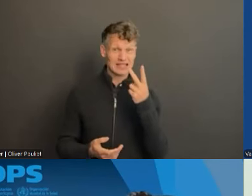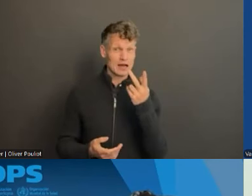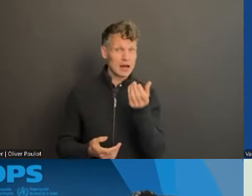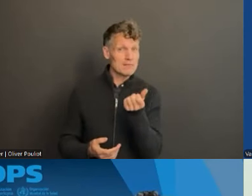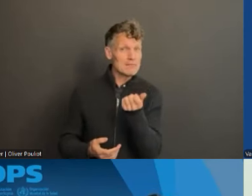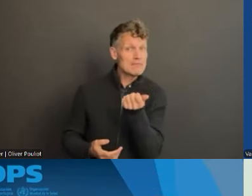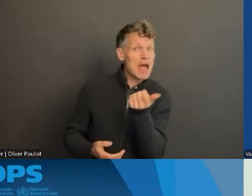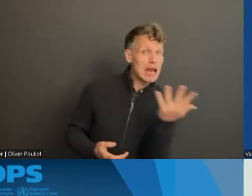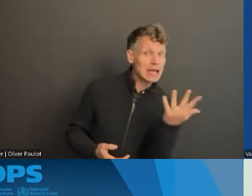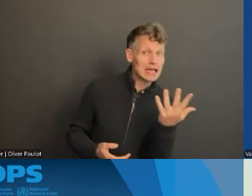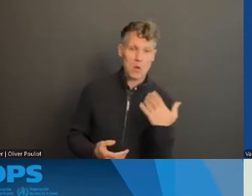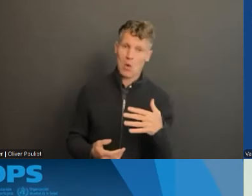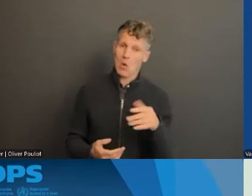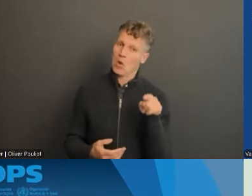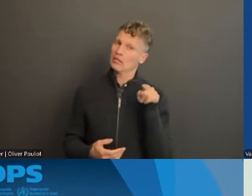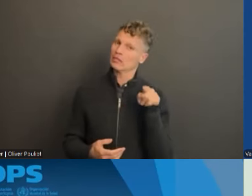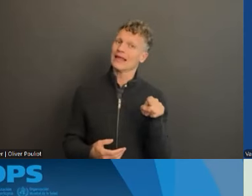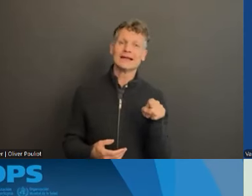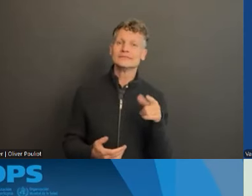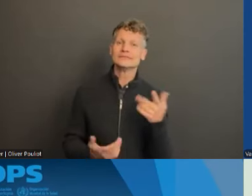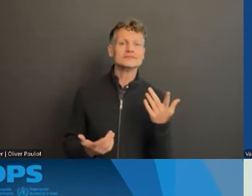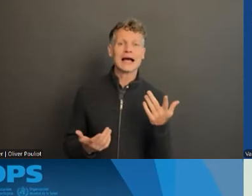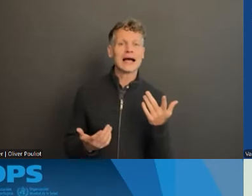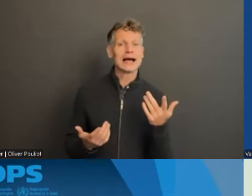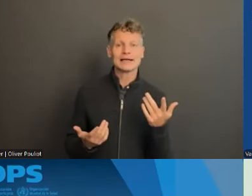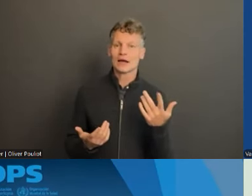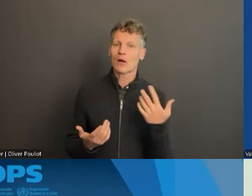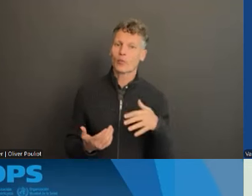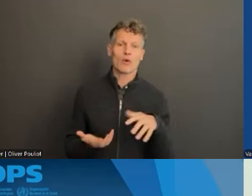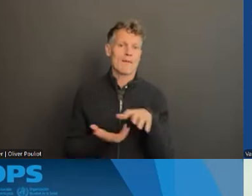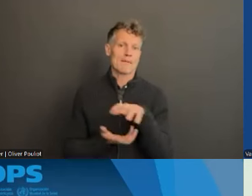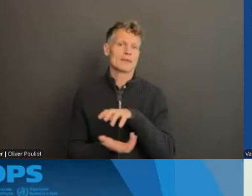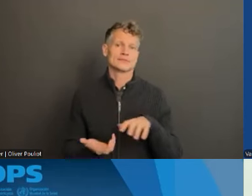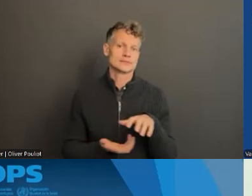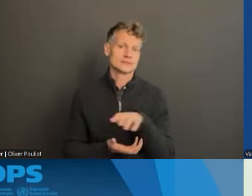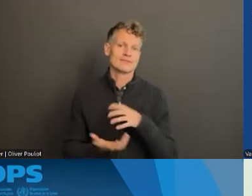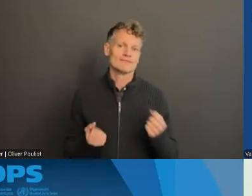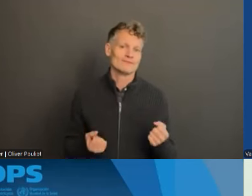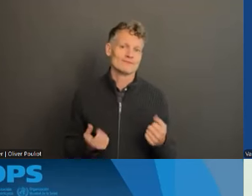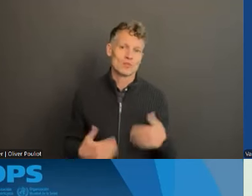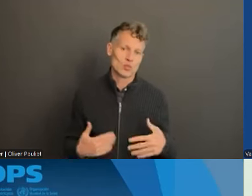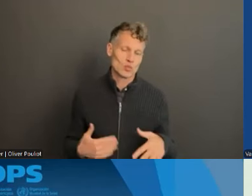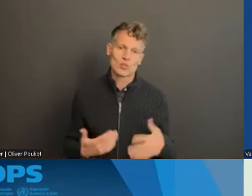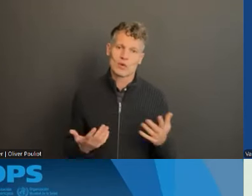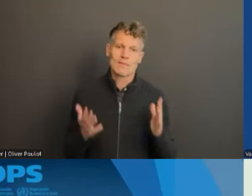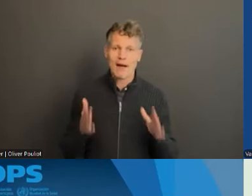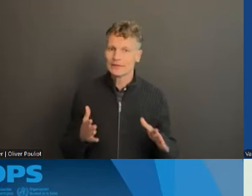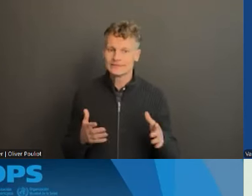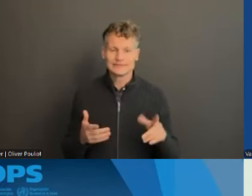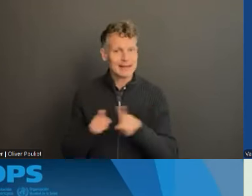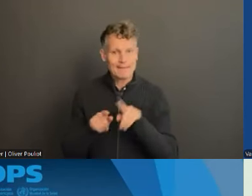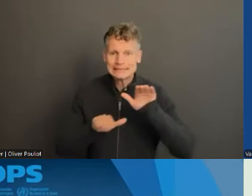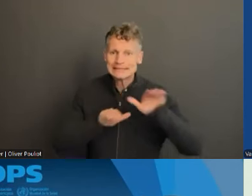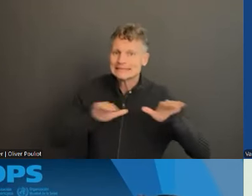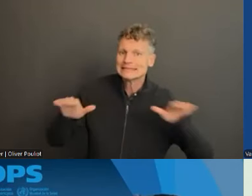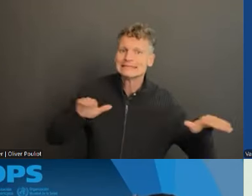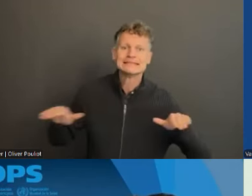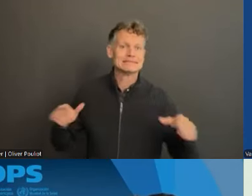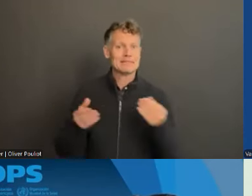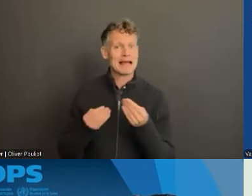is difficult, this needs time. We need to work with many people outside of the Minister of Health.